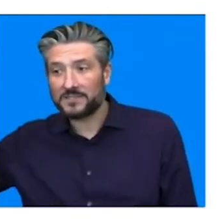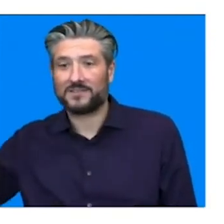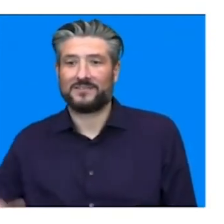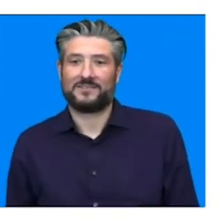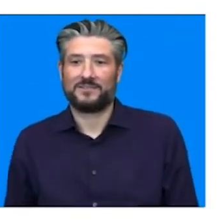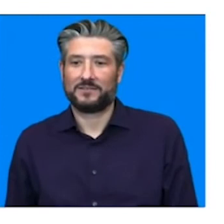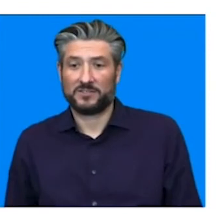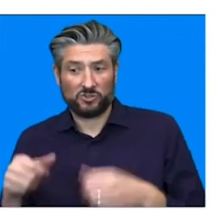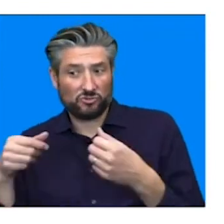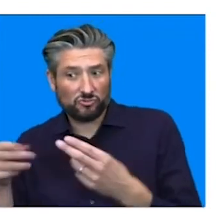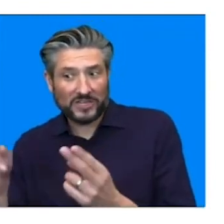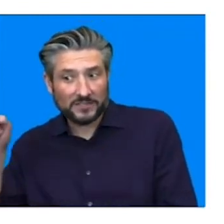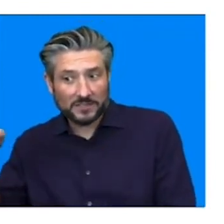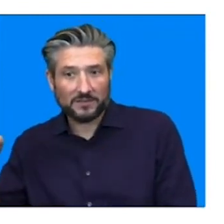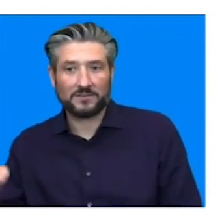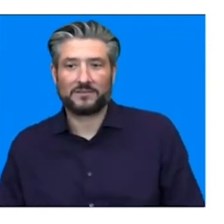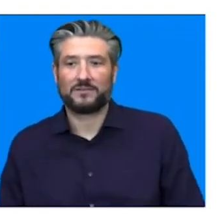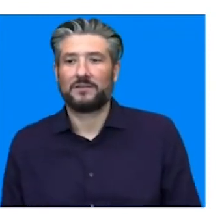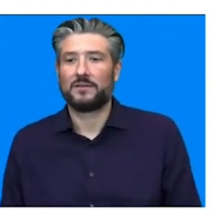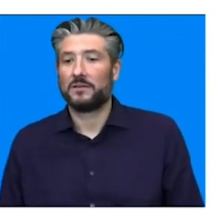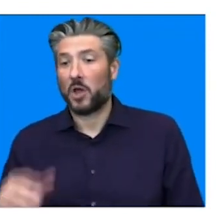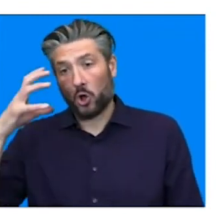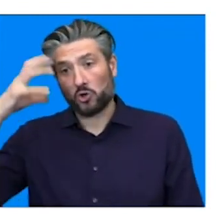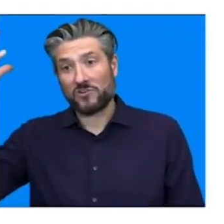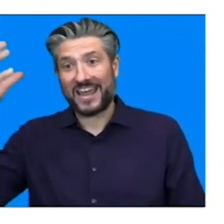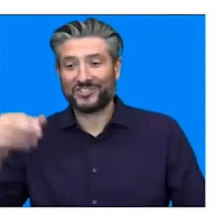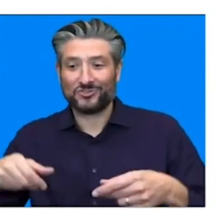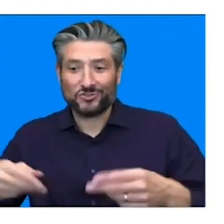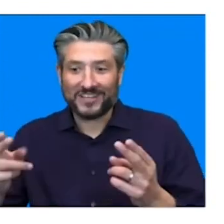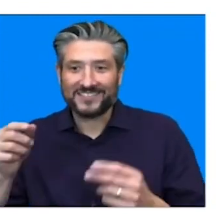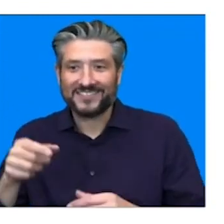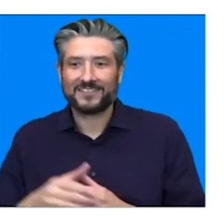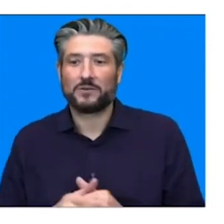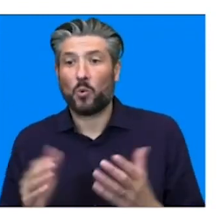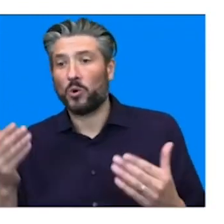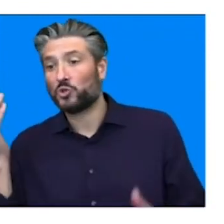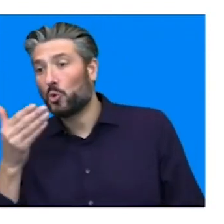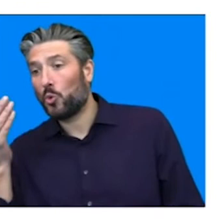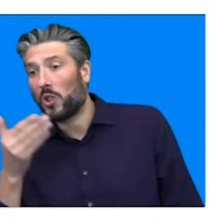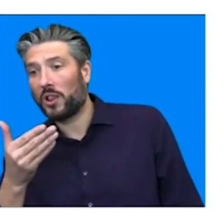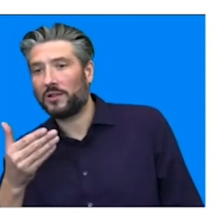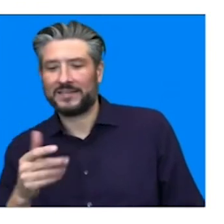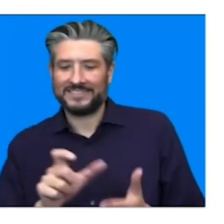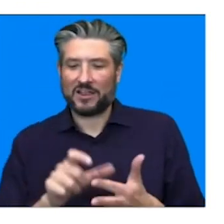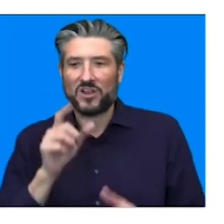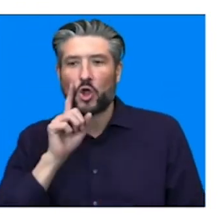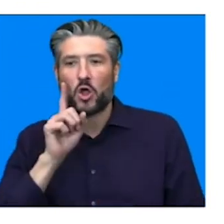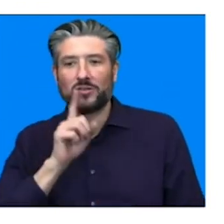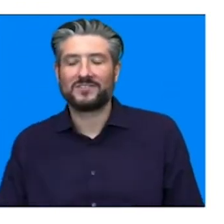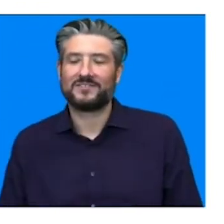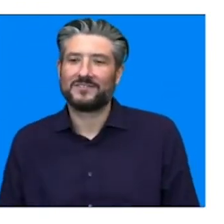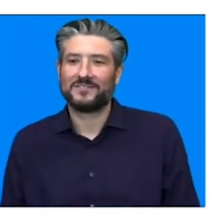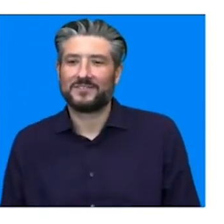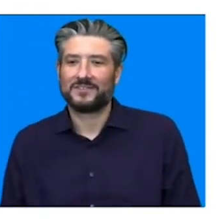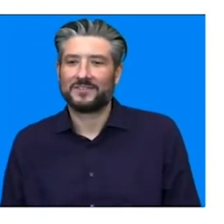come digging around in my past? Coronation Street. Or a school. Derry Girls. No one